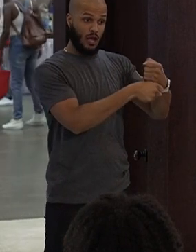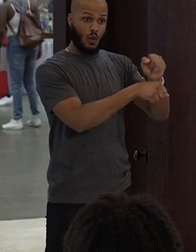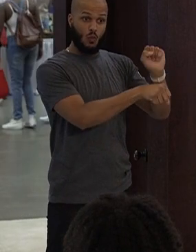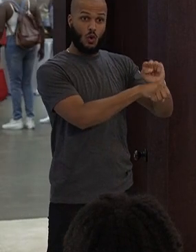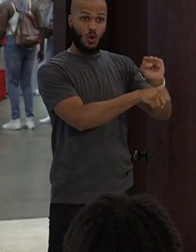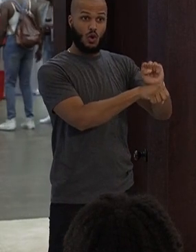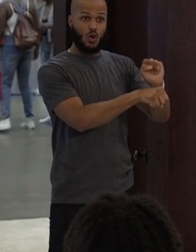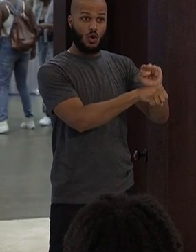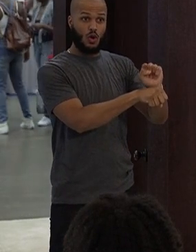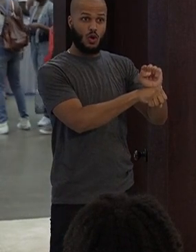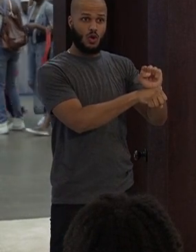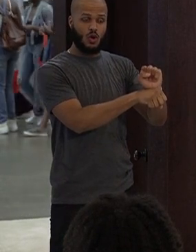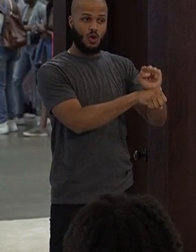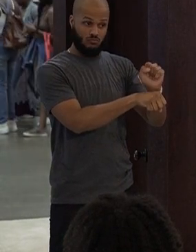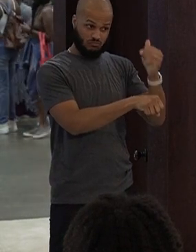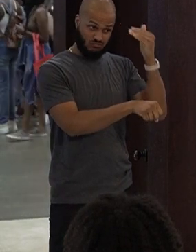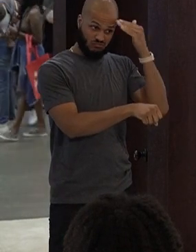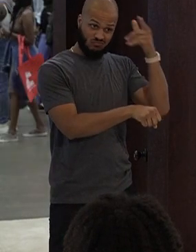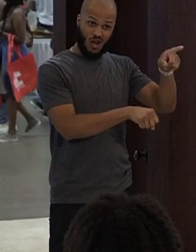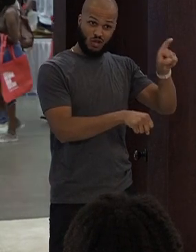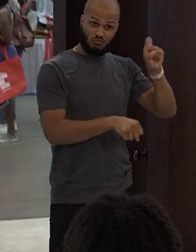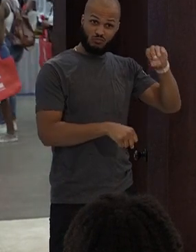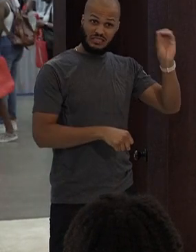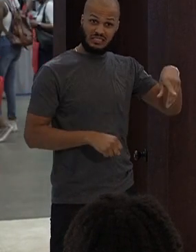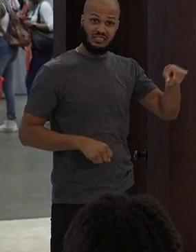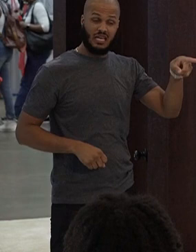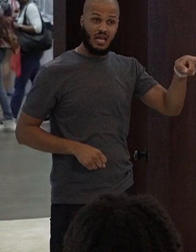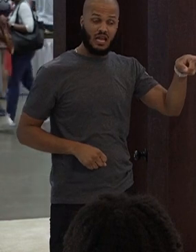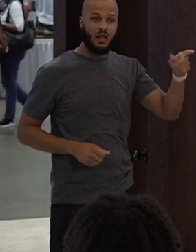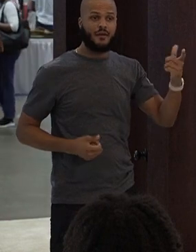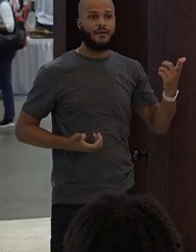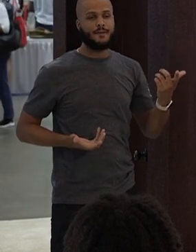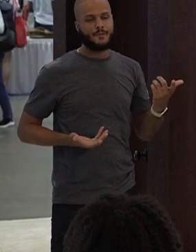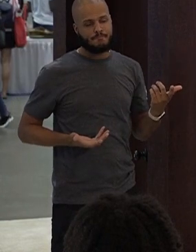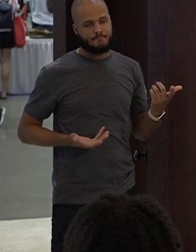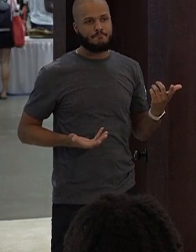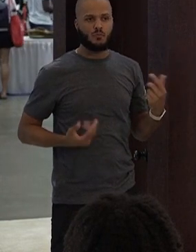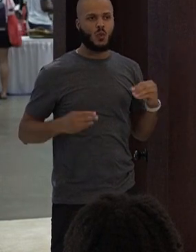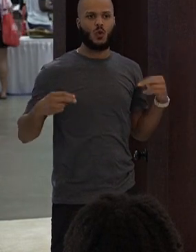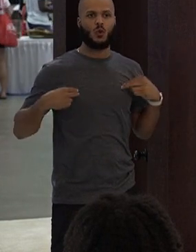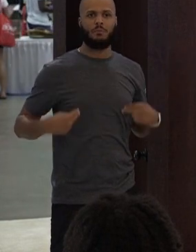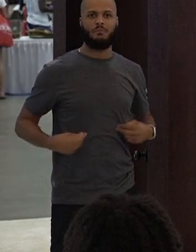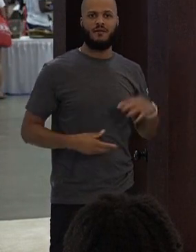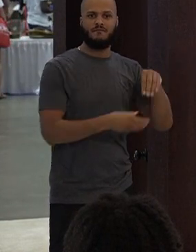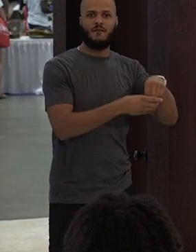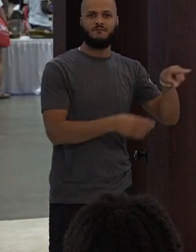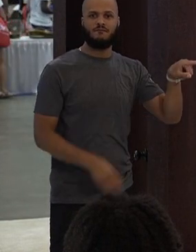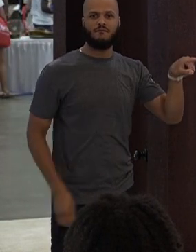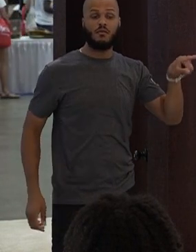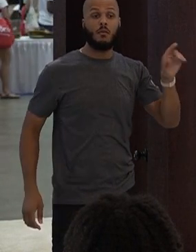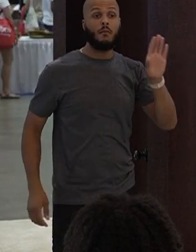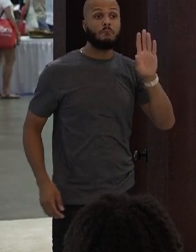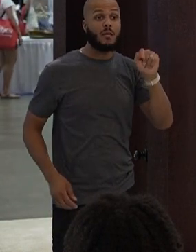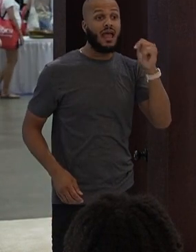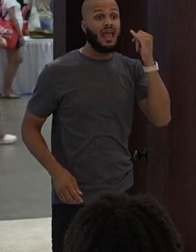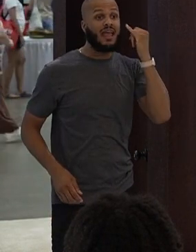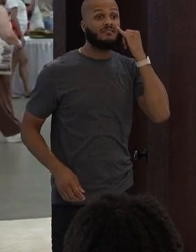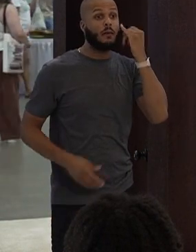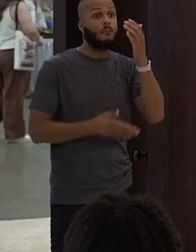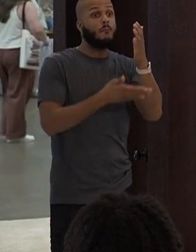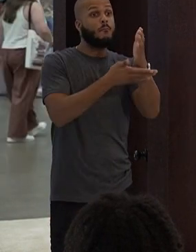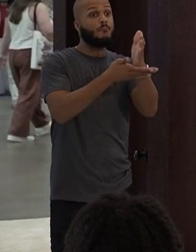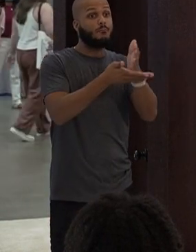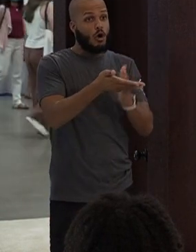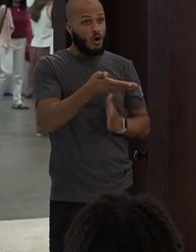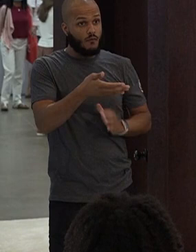know, 100% created by AI, well, then there's no human being involved. But if part of a work is